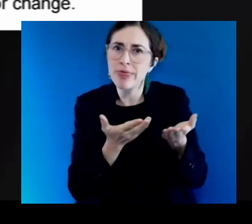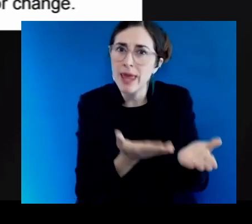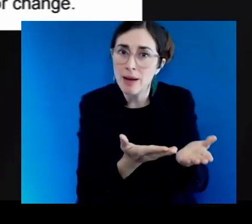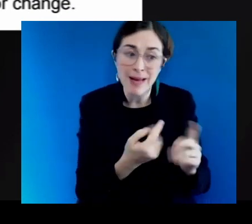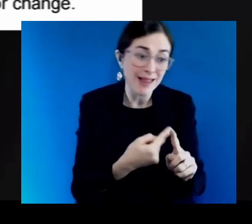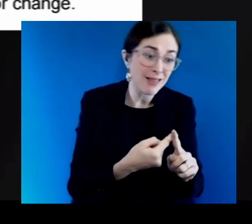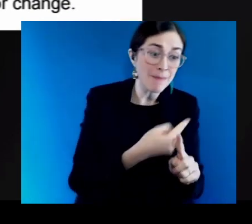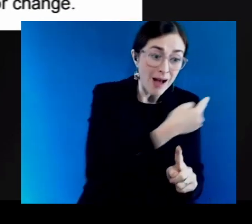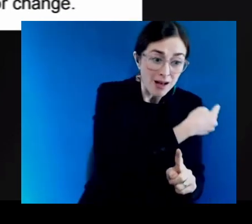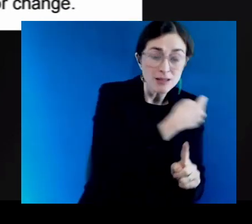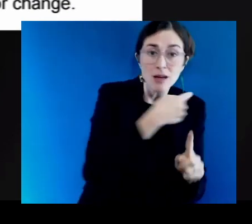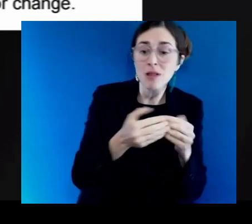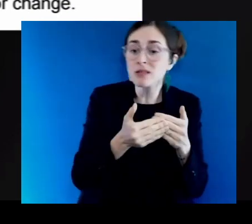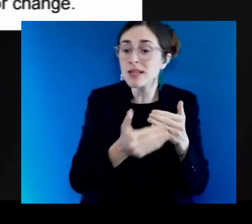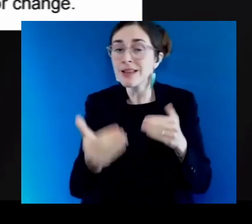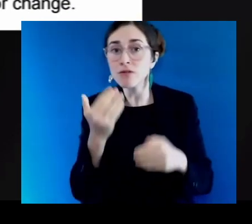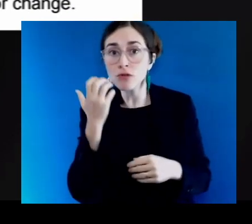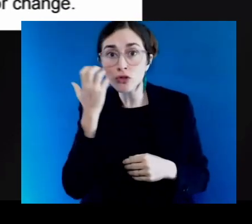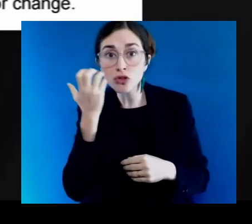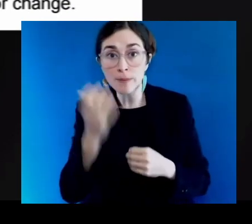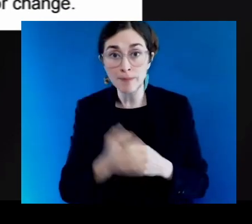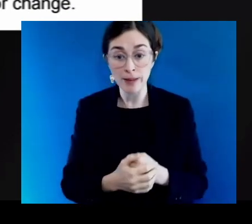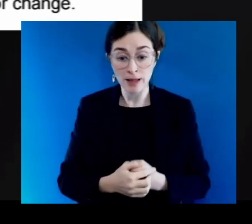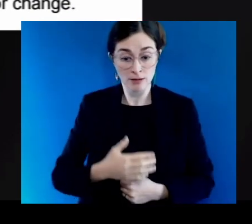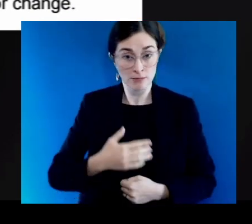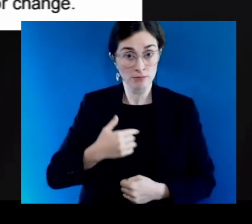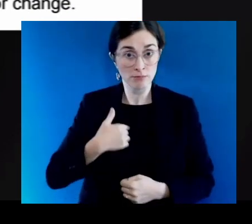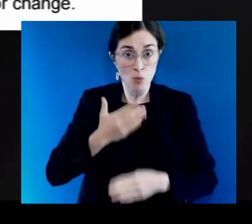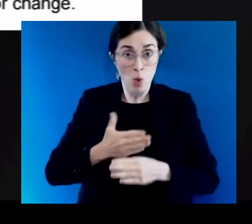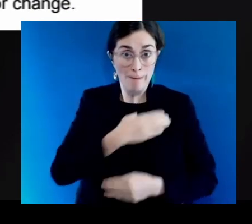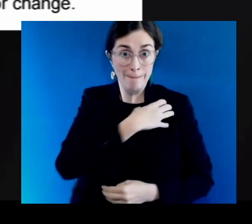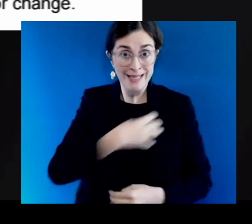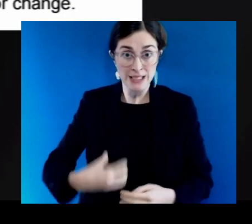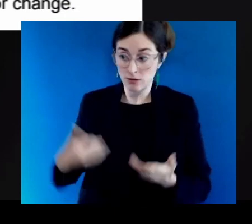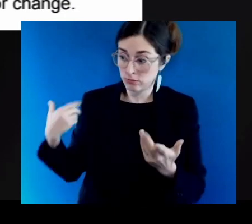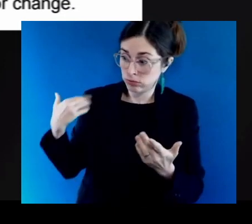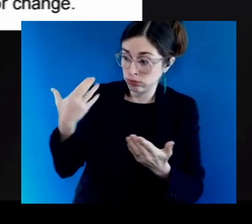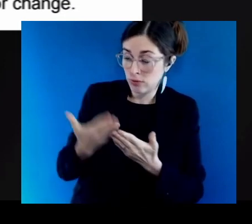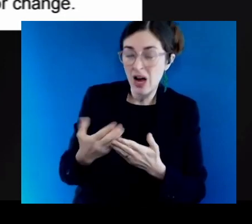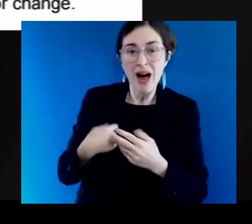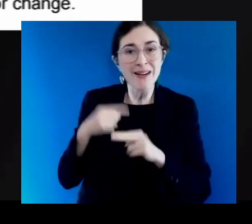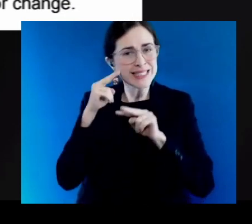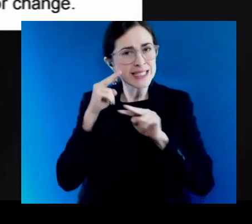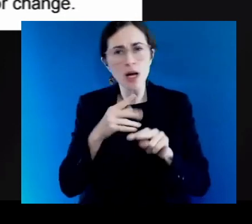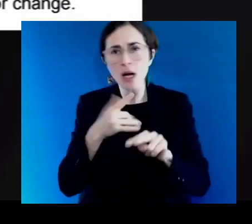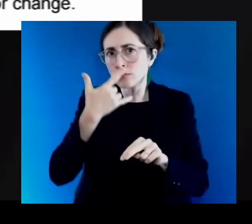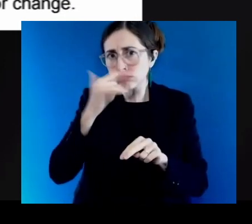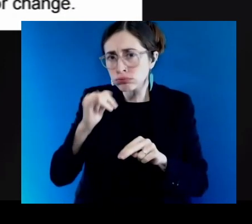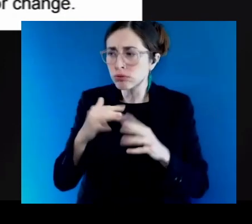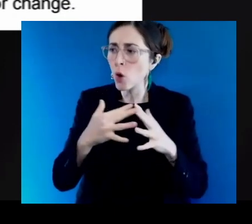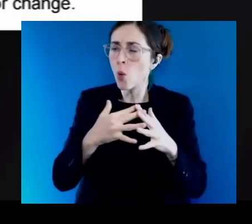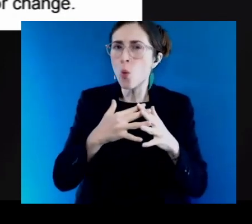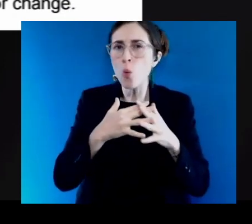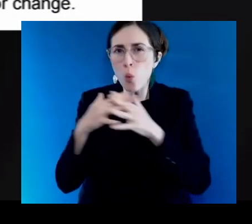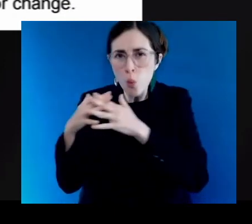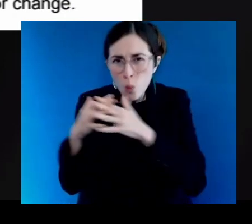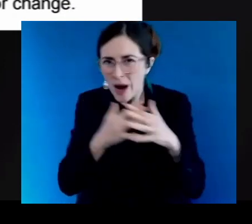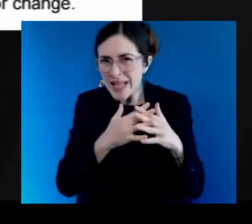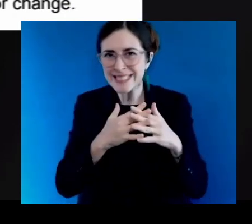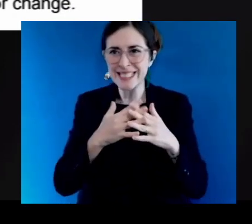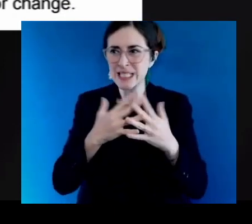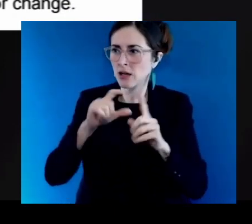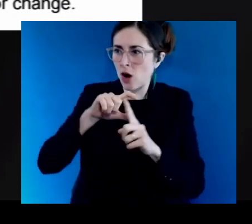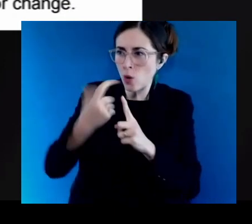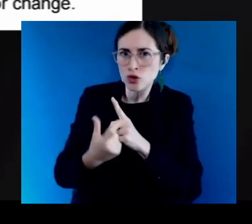future. Throughout my years as Minister, I've witnessed how institutional Western culture embedded systems of government have stood